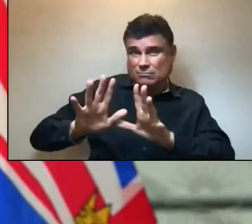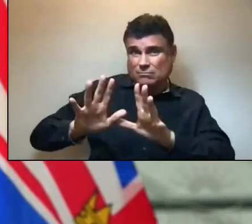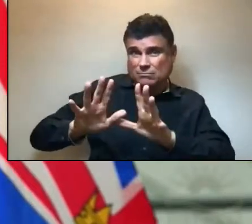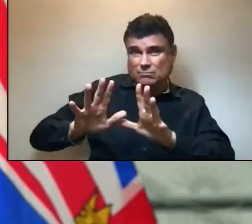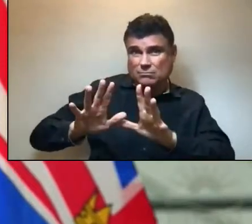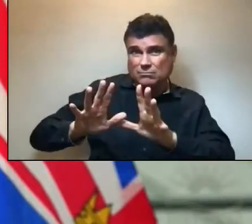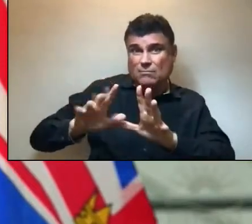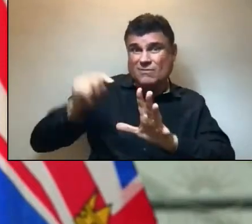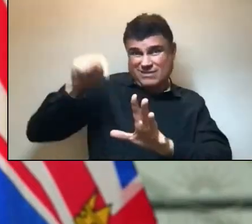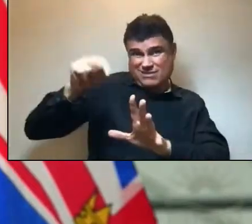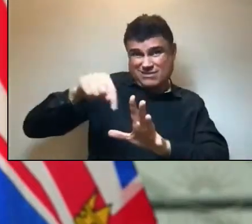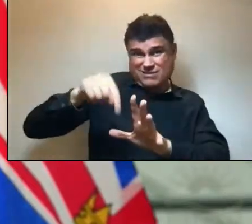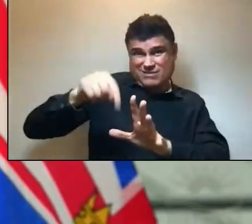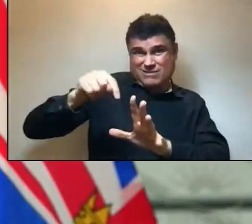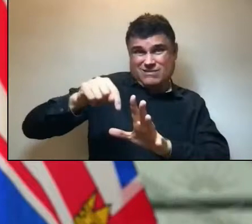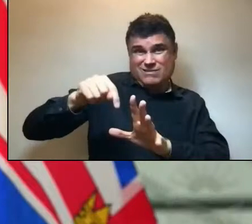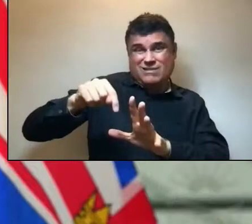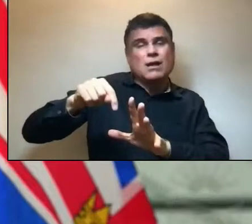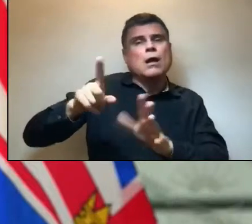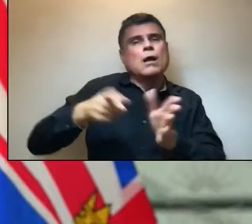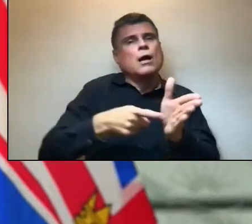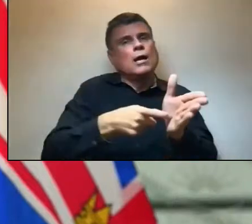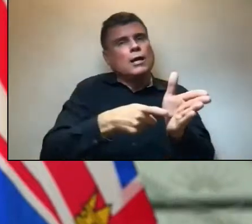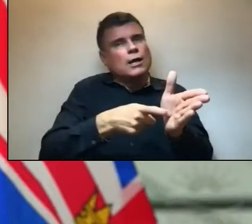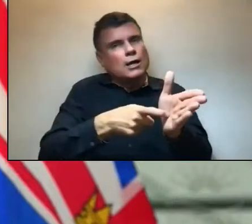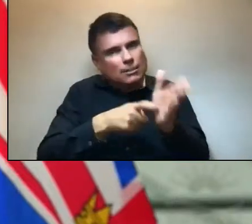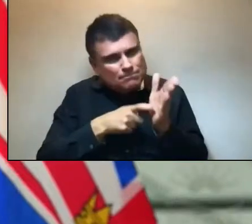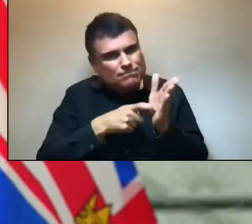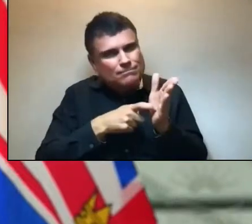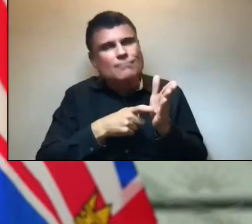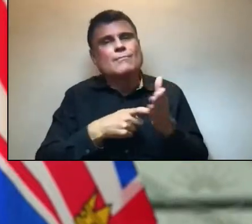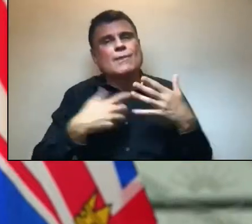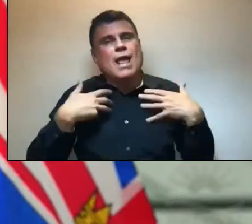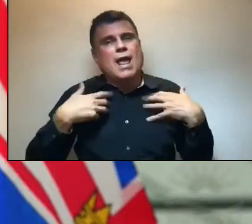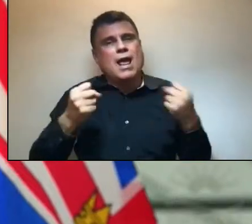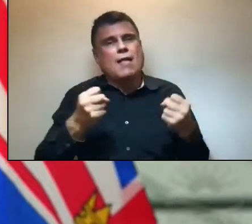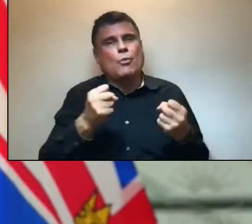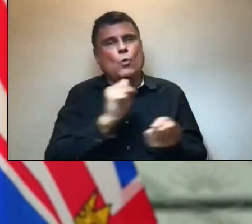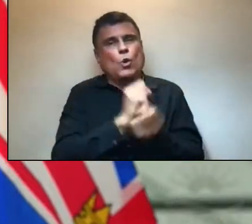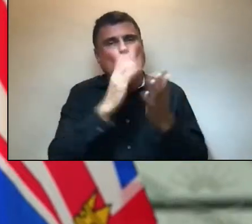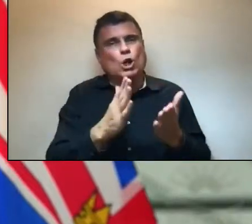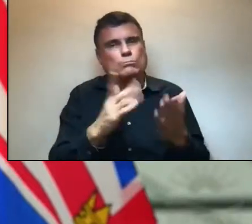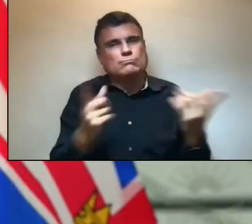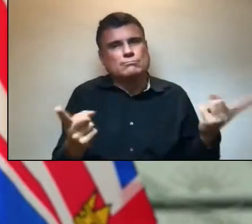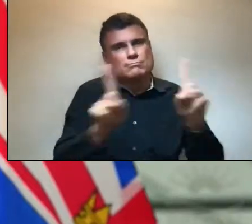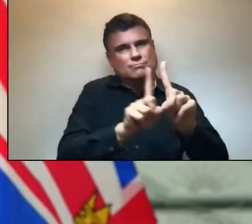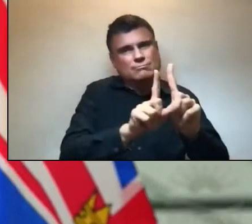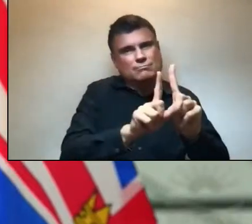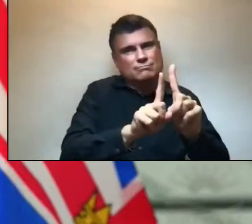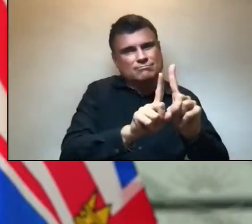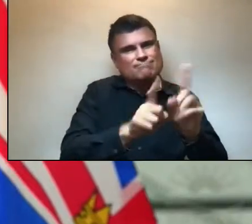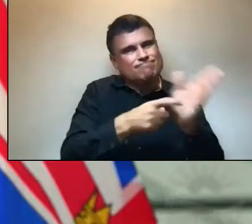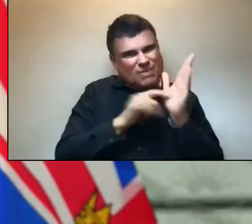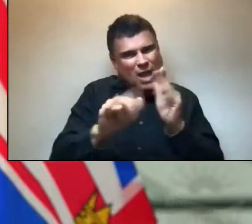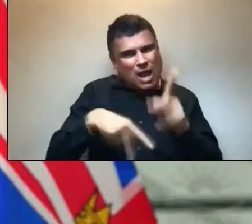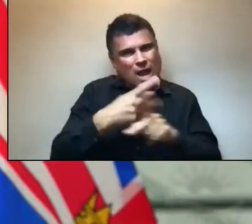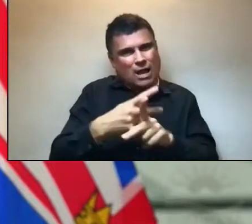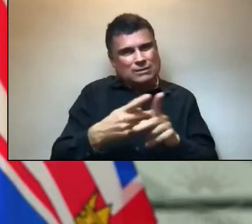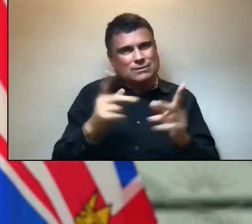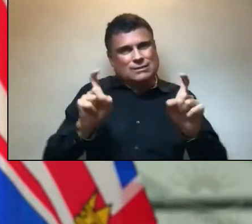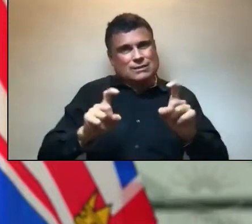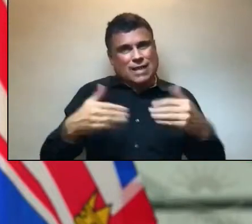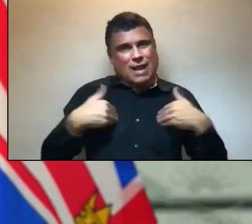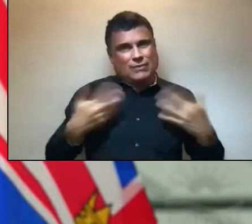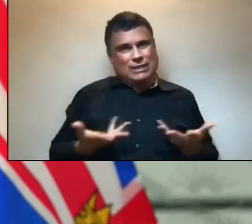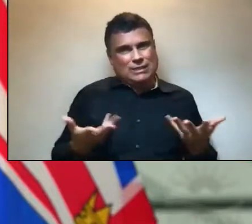that require a healthcare provider to administer. So they are ones that have a little test box, and it's a nasopharyngeal swab, and